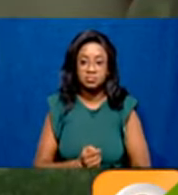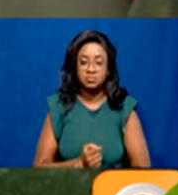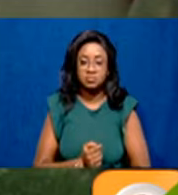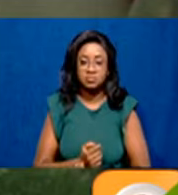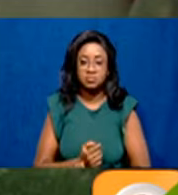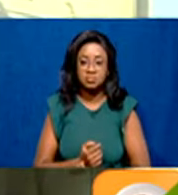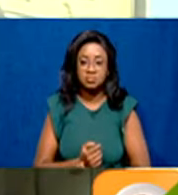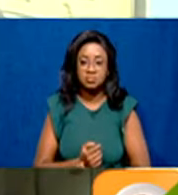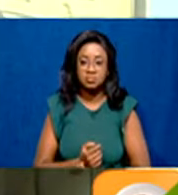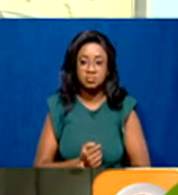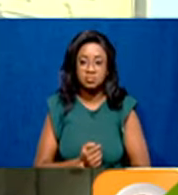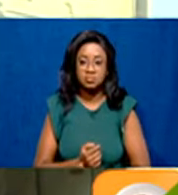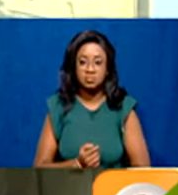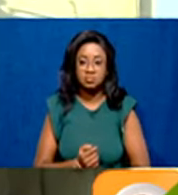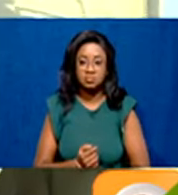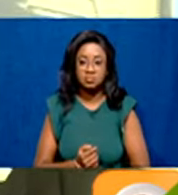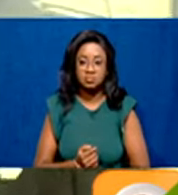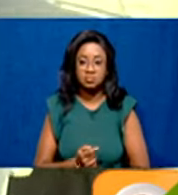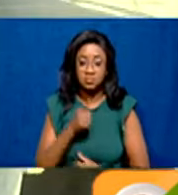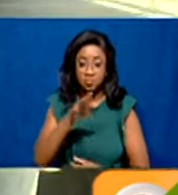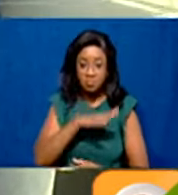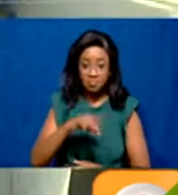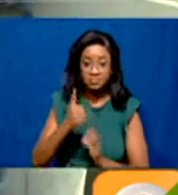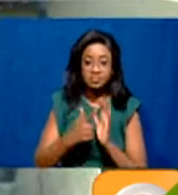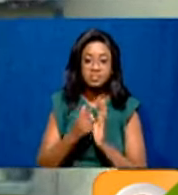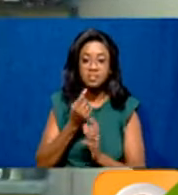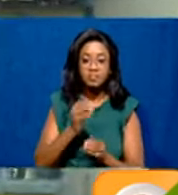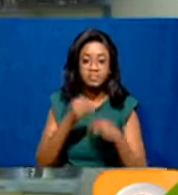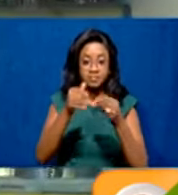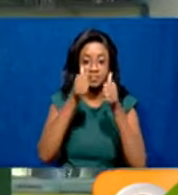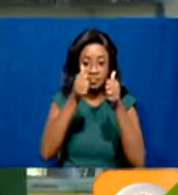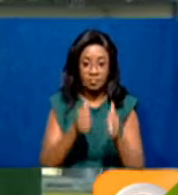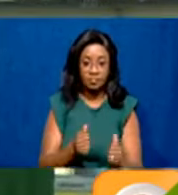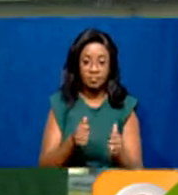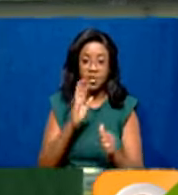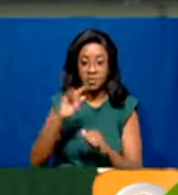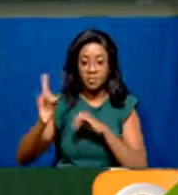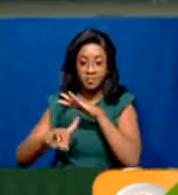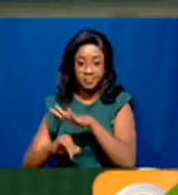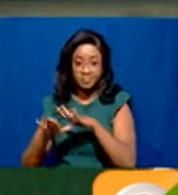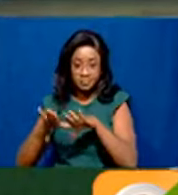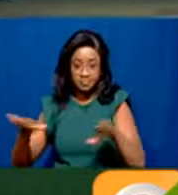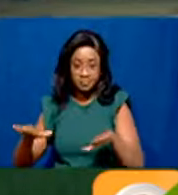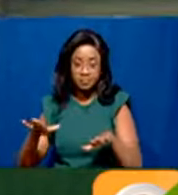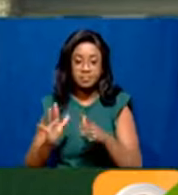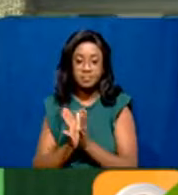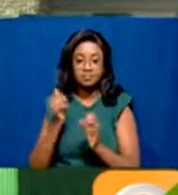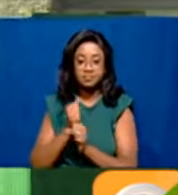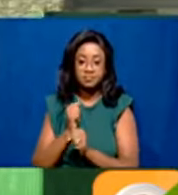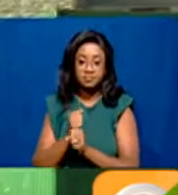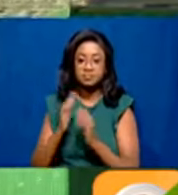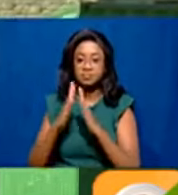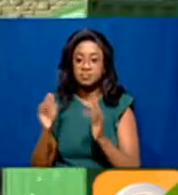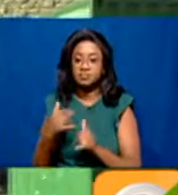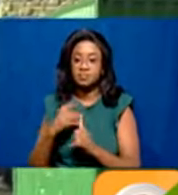During the meeting, the estate chairman shows residents a vacation notice from the Ministry of Lands, Public Works,